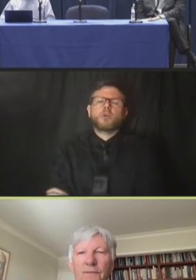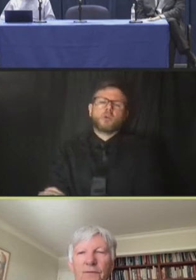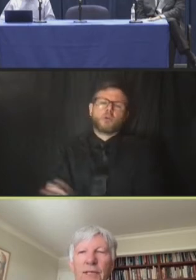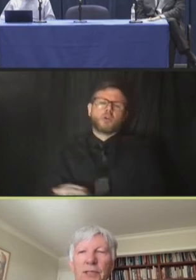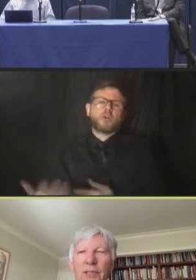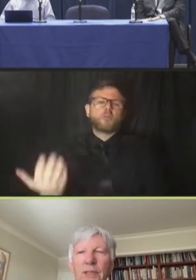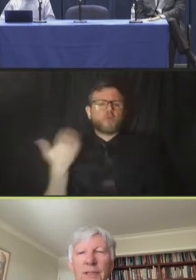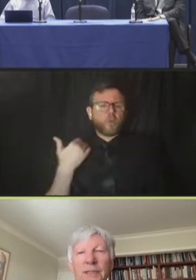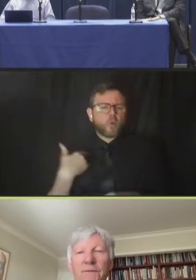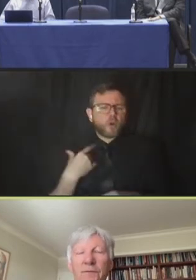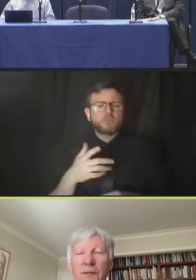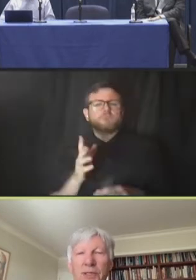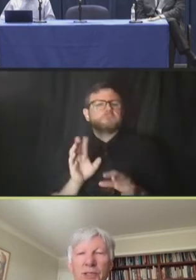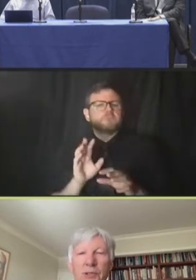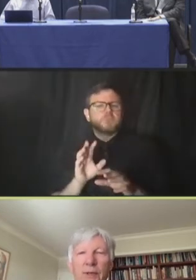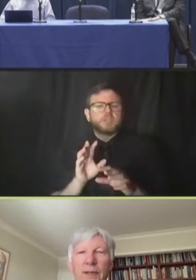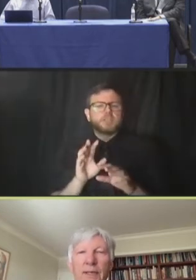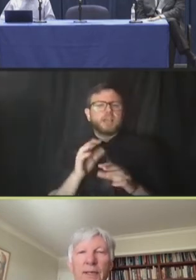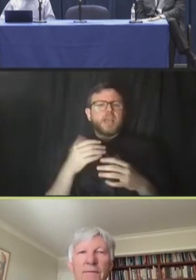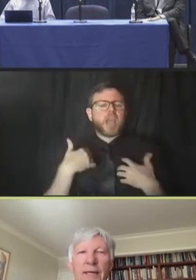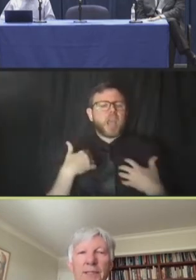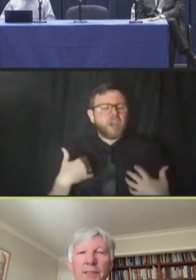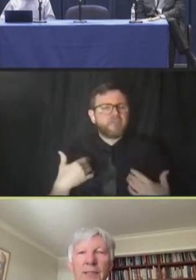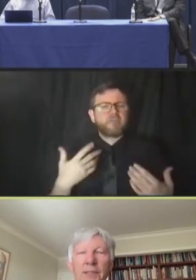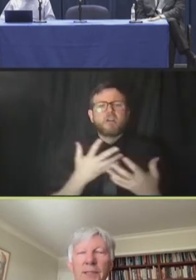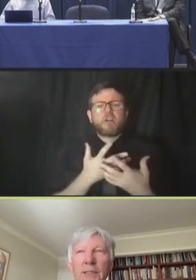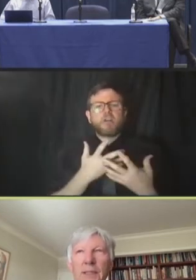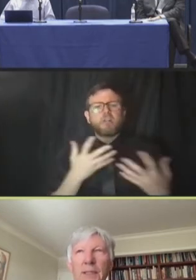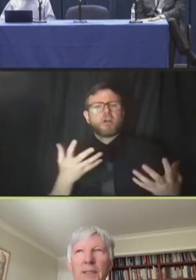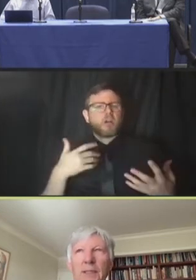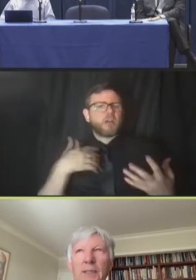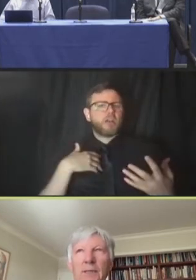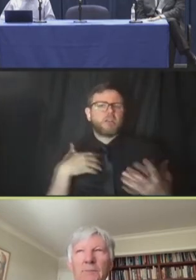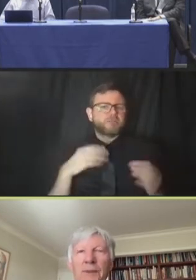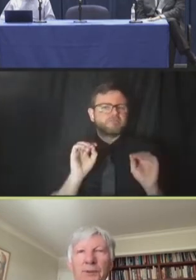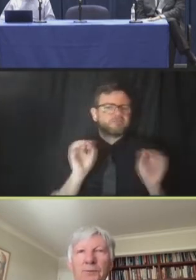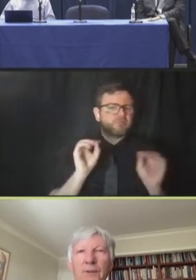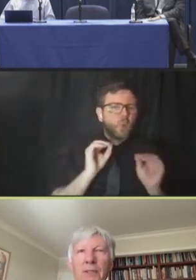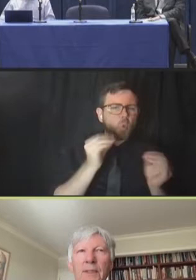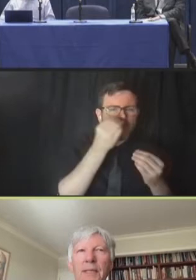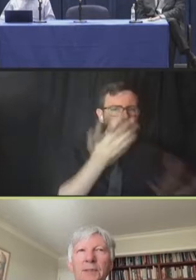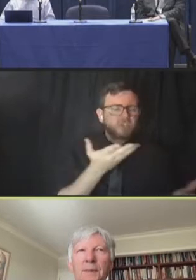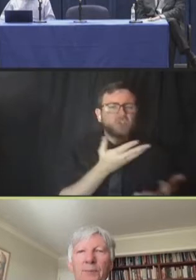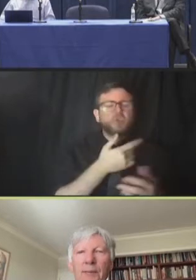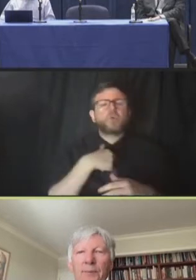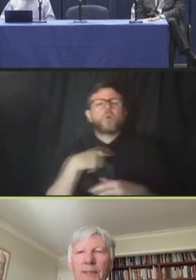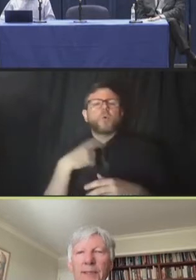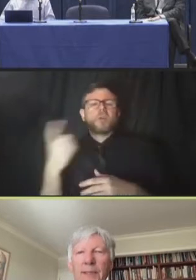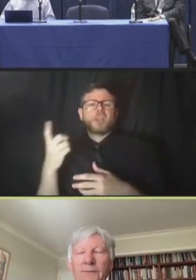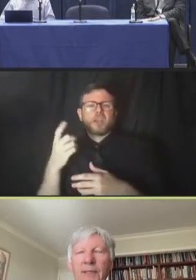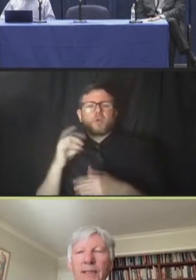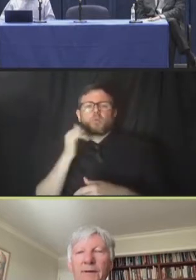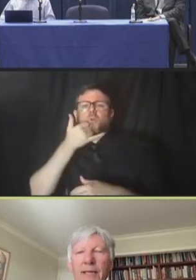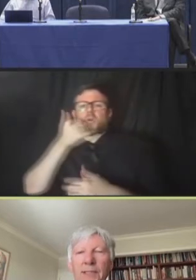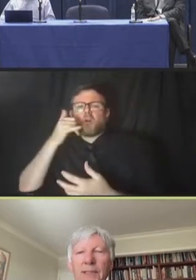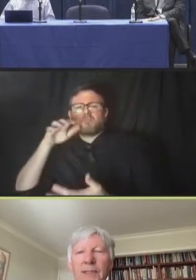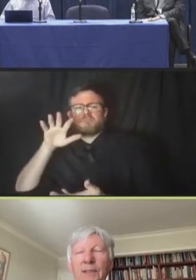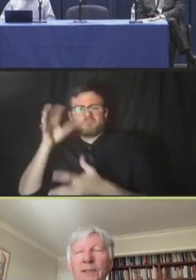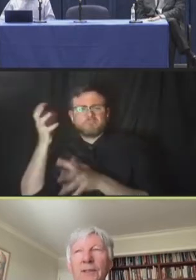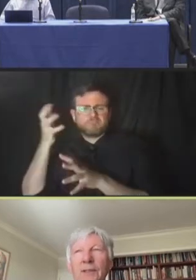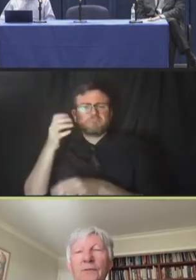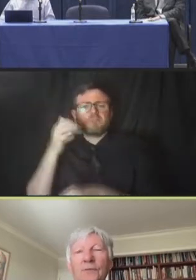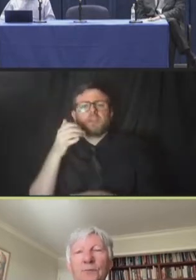sort of information and disinformation spread about vaccines, that people's estimated probability that they would take the